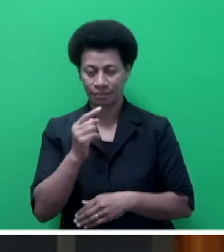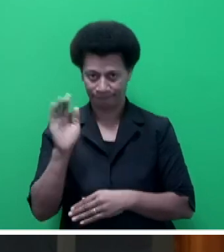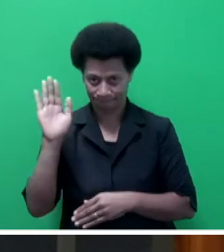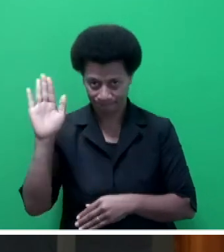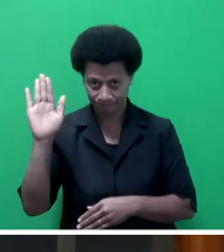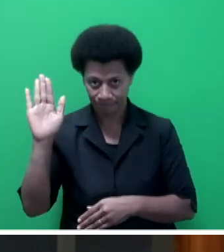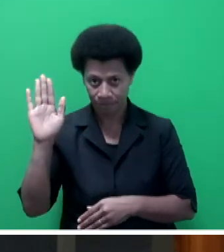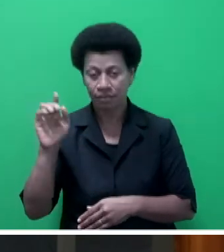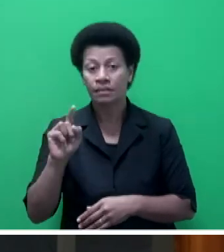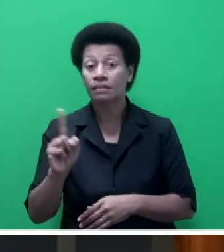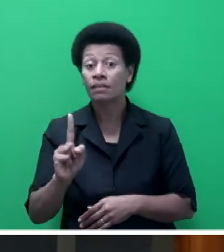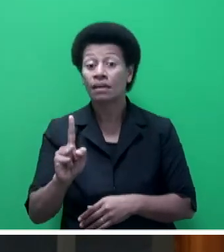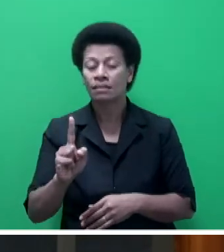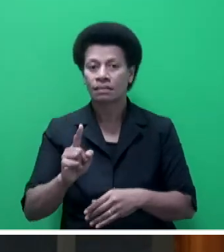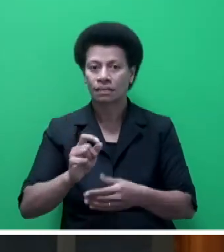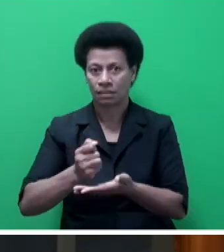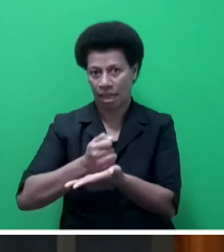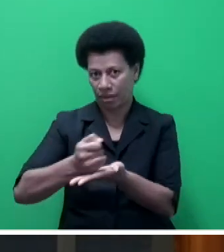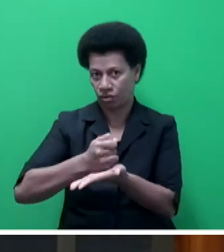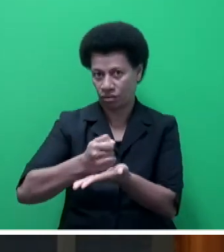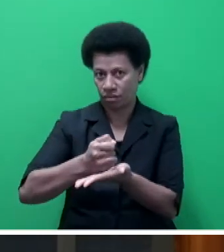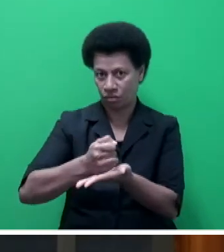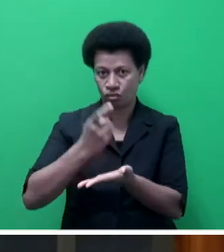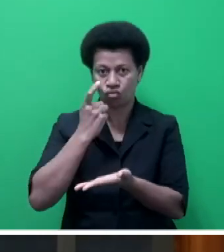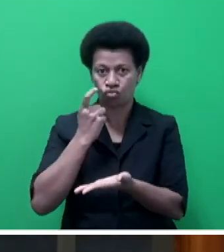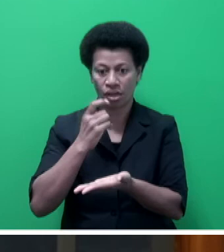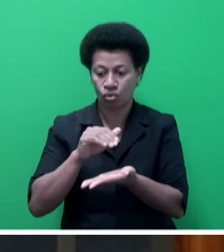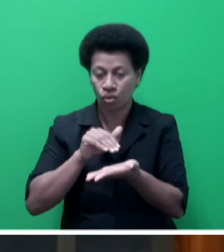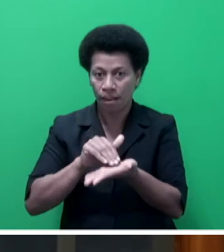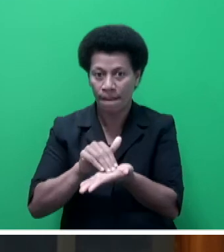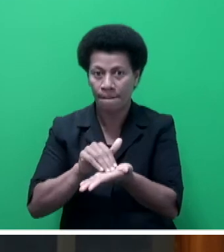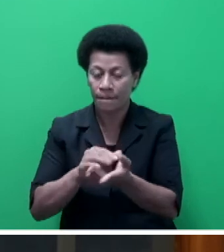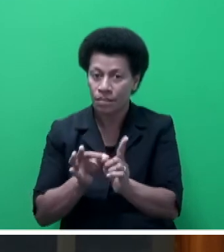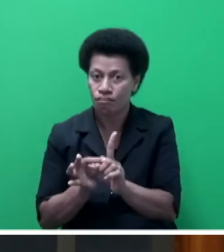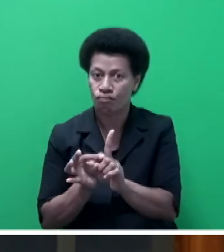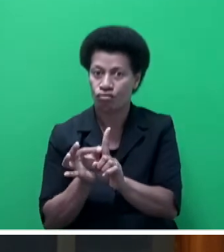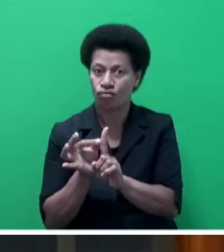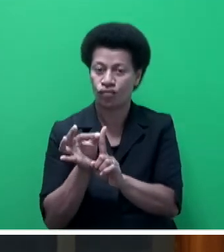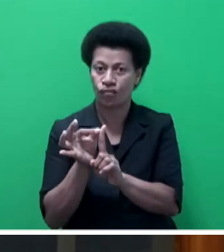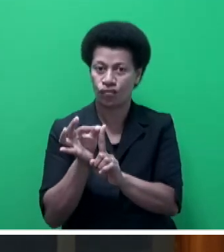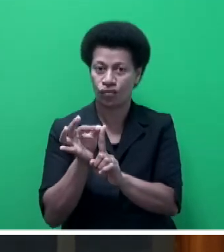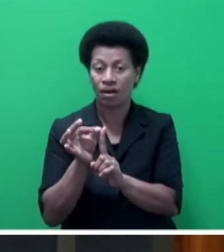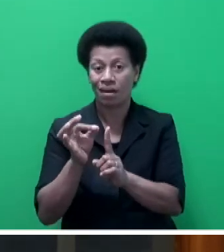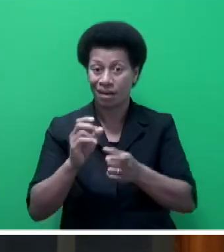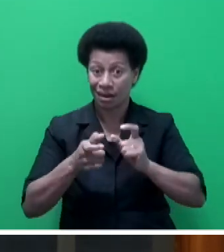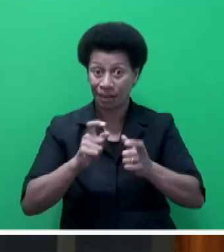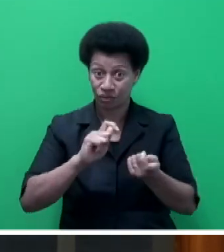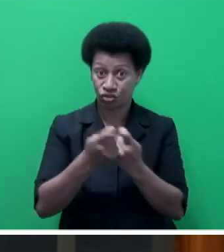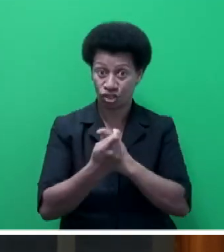make concrete action to contribute to the climate change mitigation and adaptation at grassroots